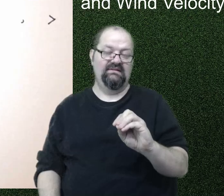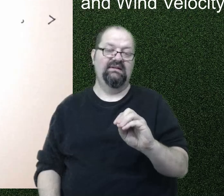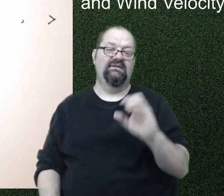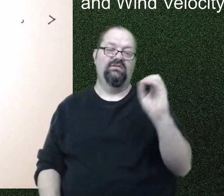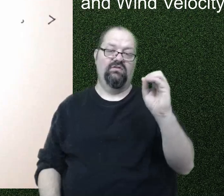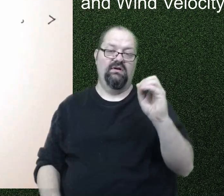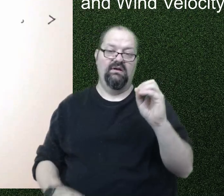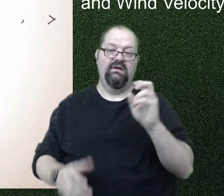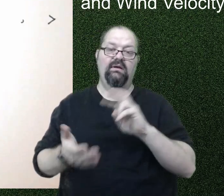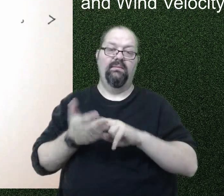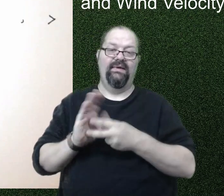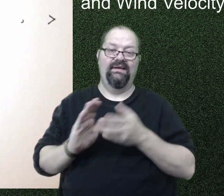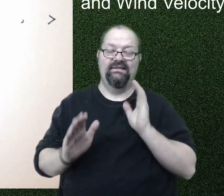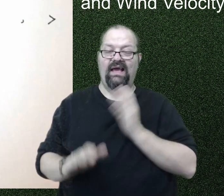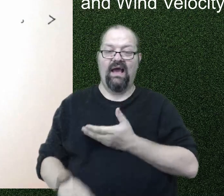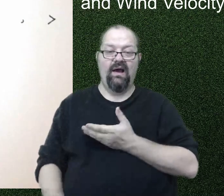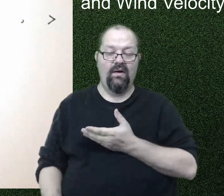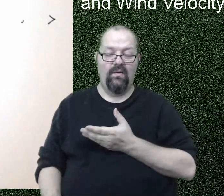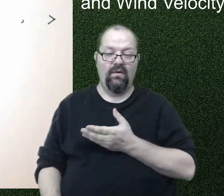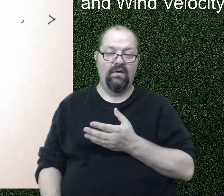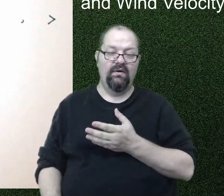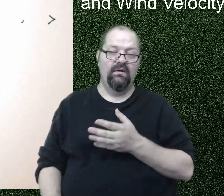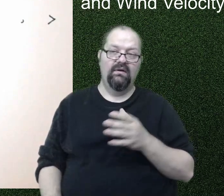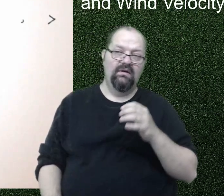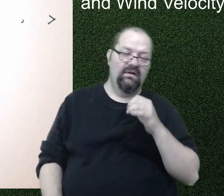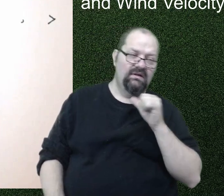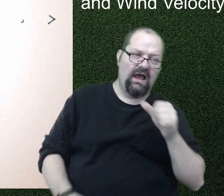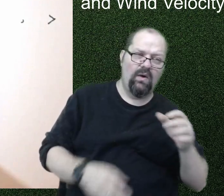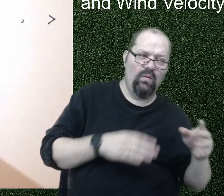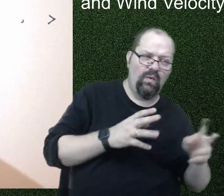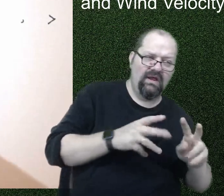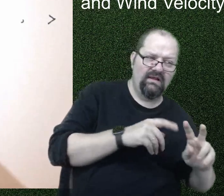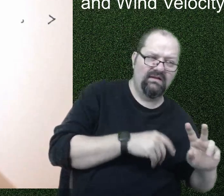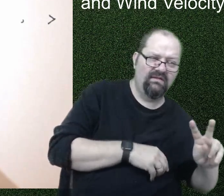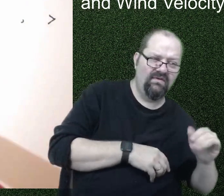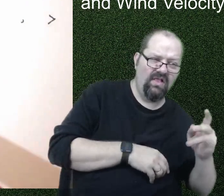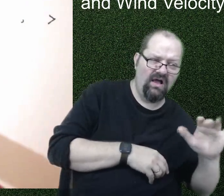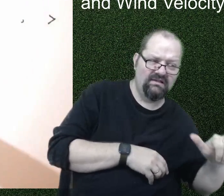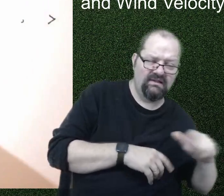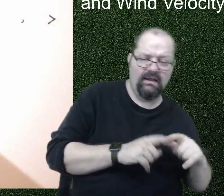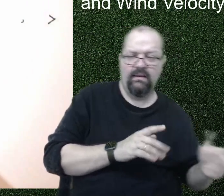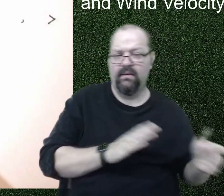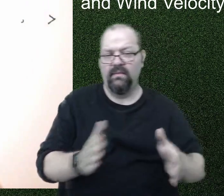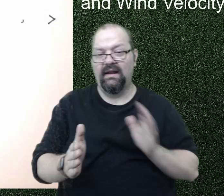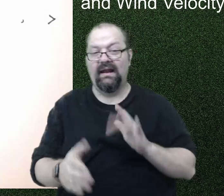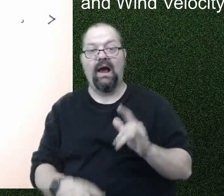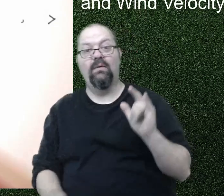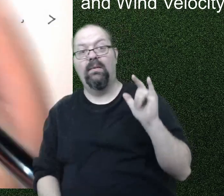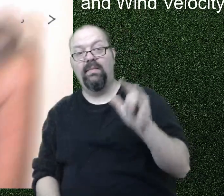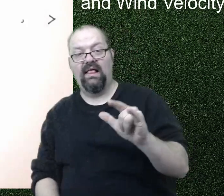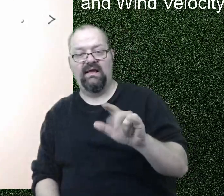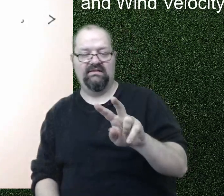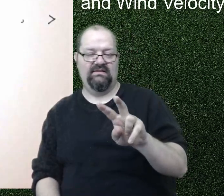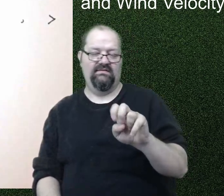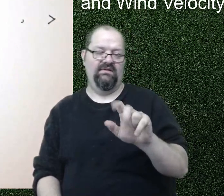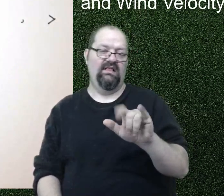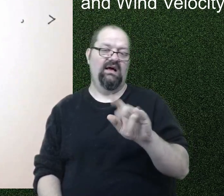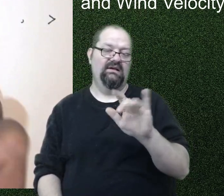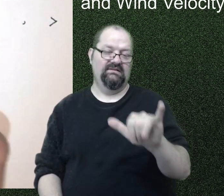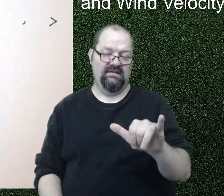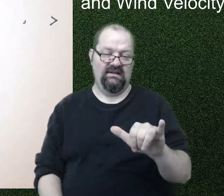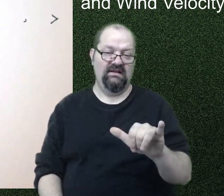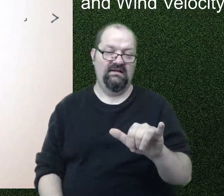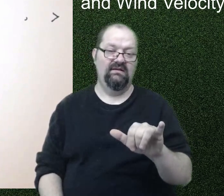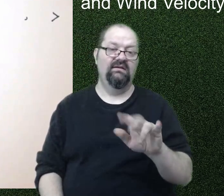wind velocity vector, not our wind velocity vector, our plane's velocity vector without the wind, it